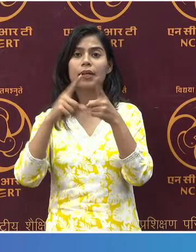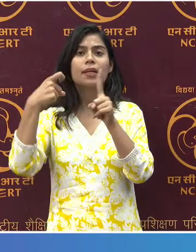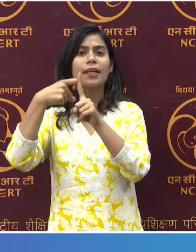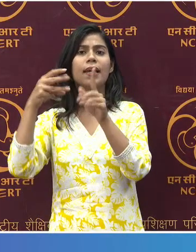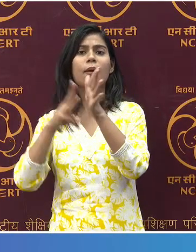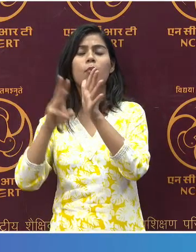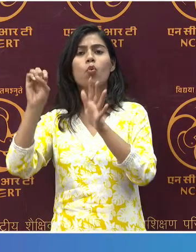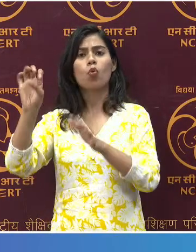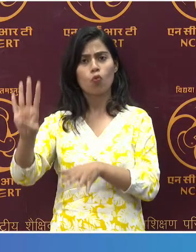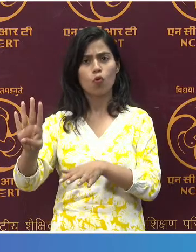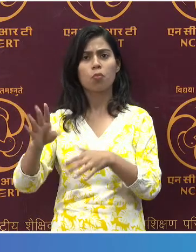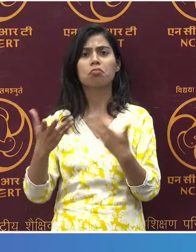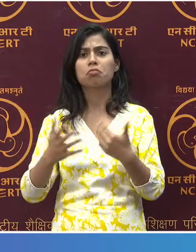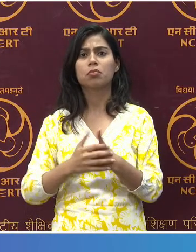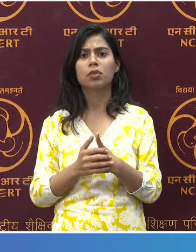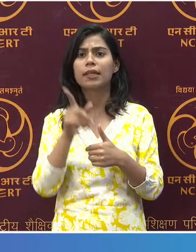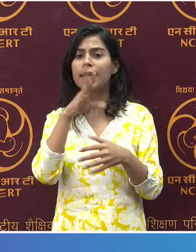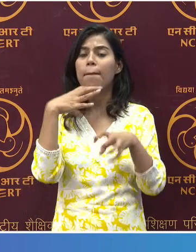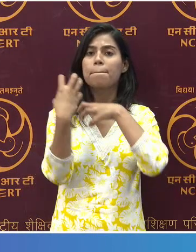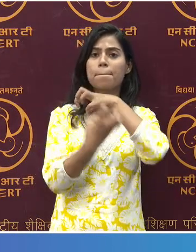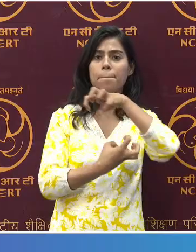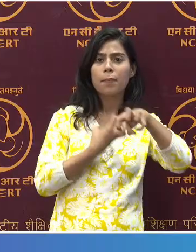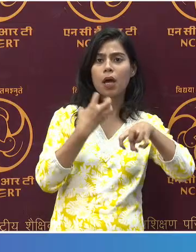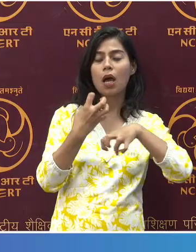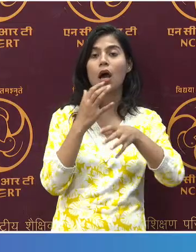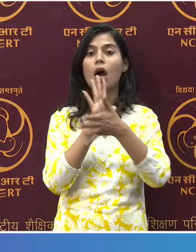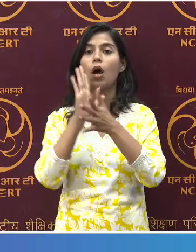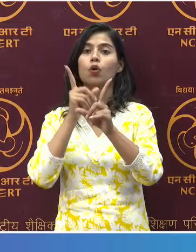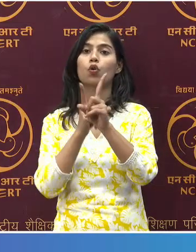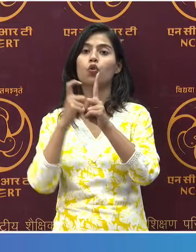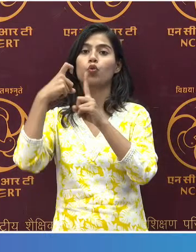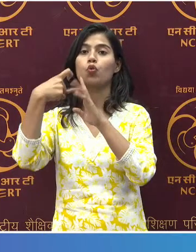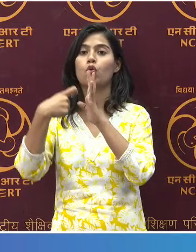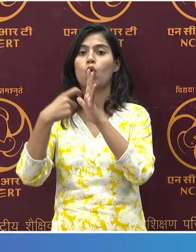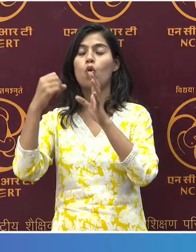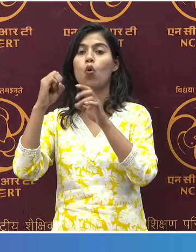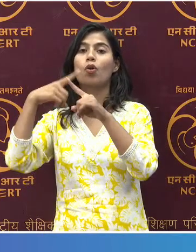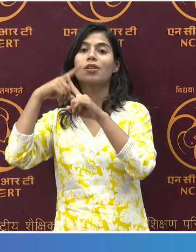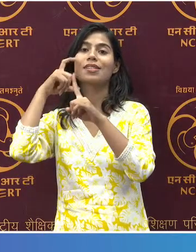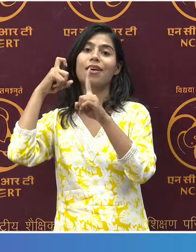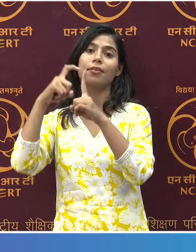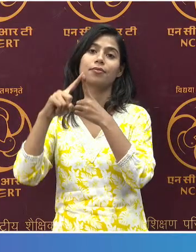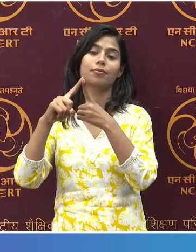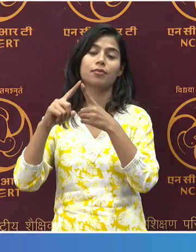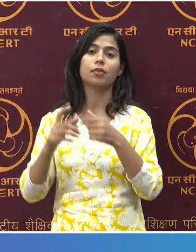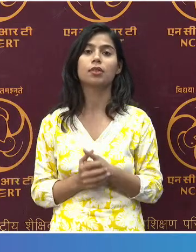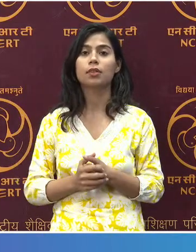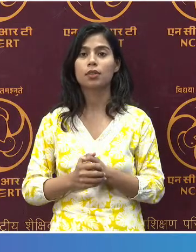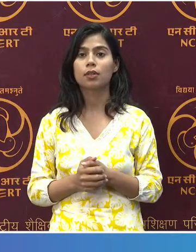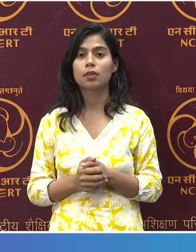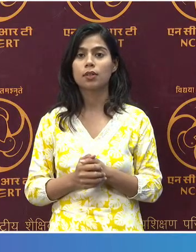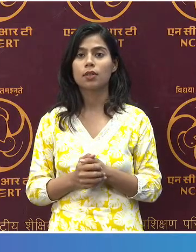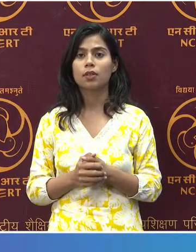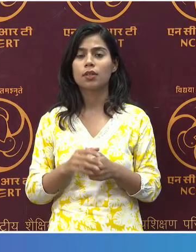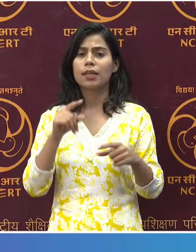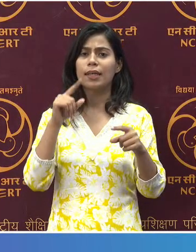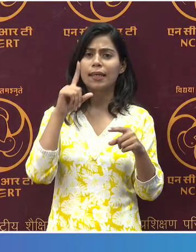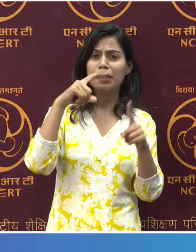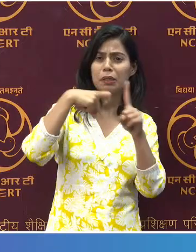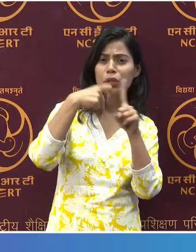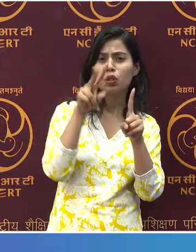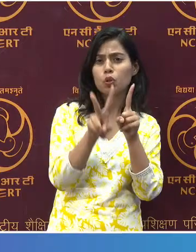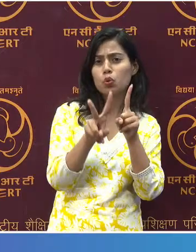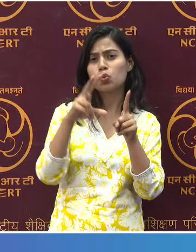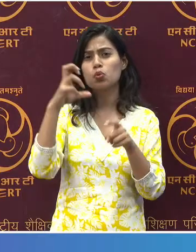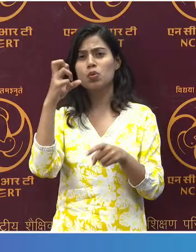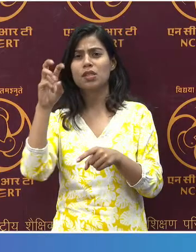been mixed with a base, and that is potassium hydroxide. We can also talk about acidified K2Cr2O7.